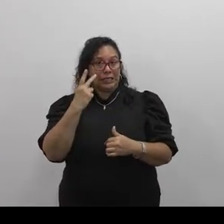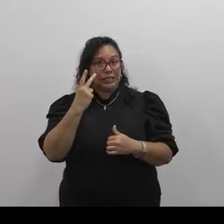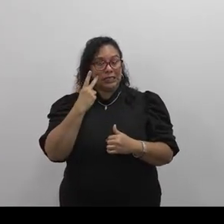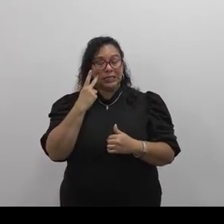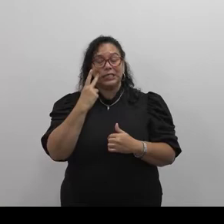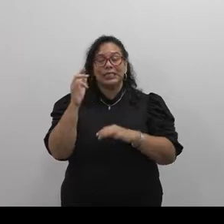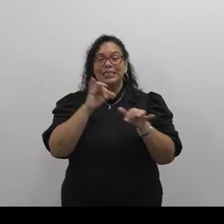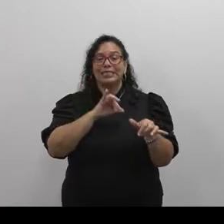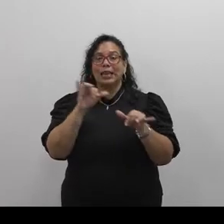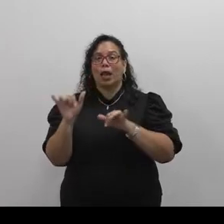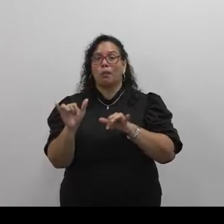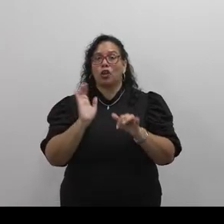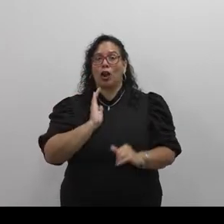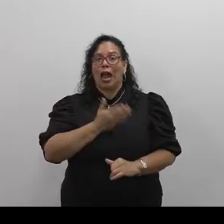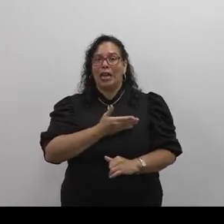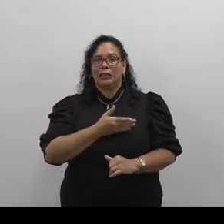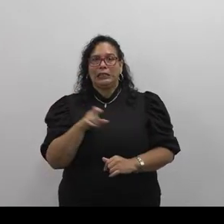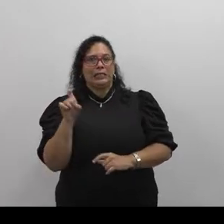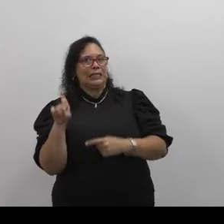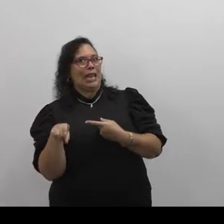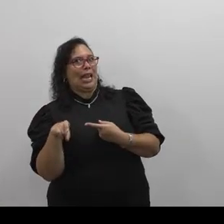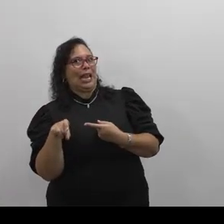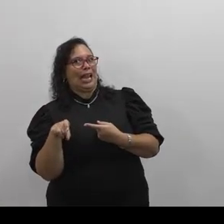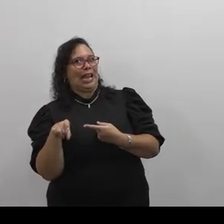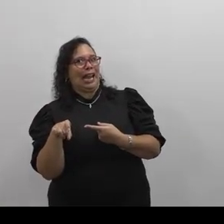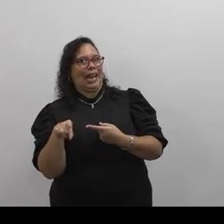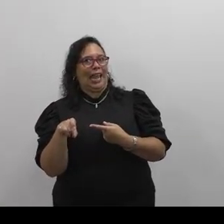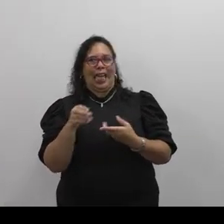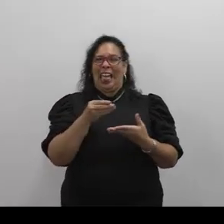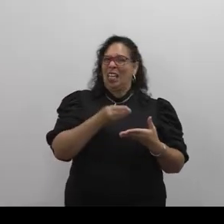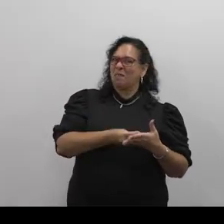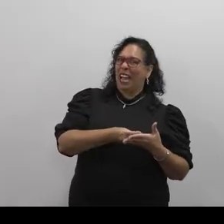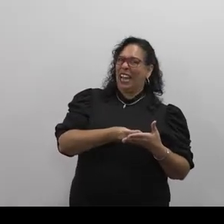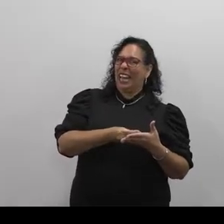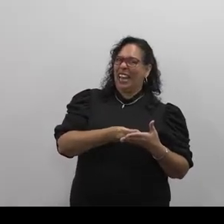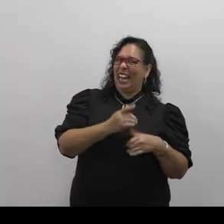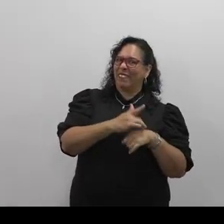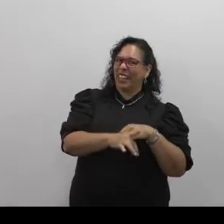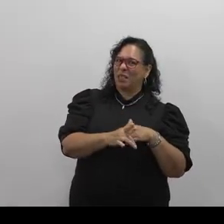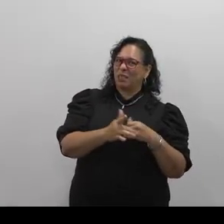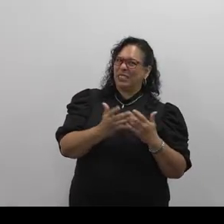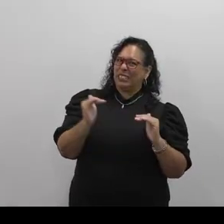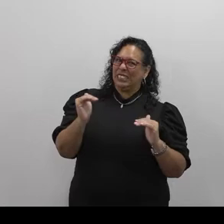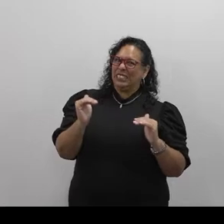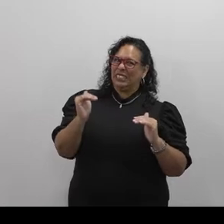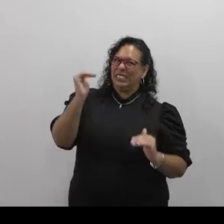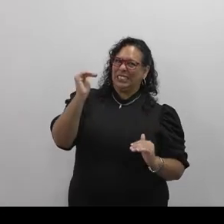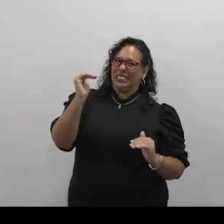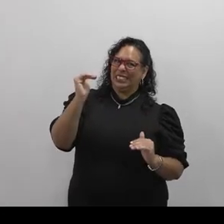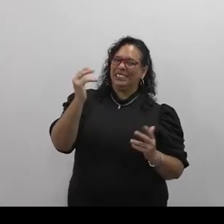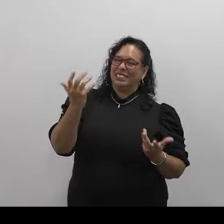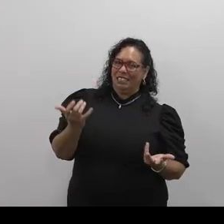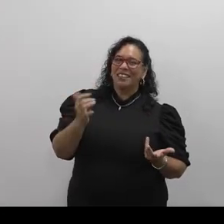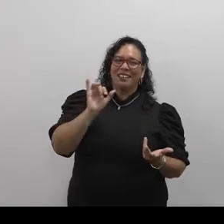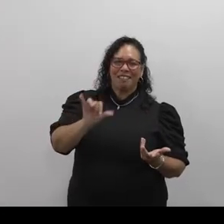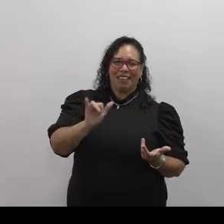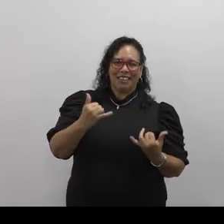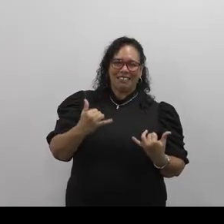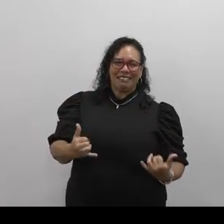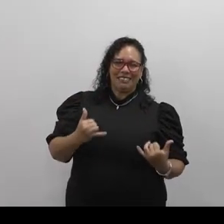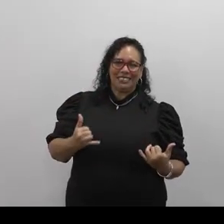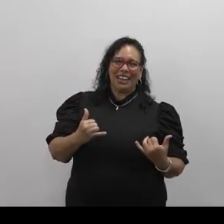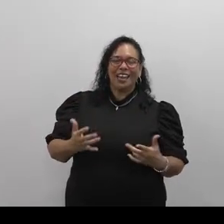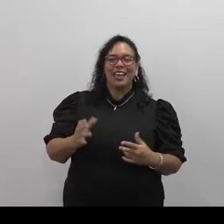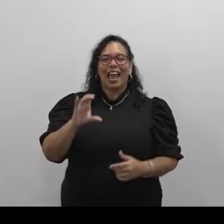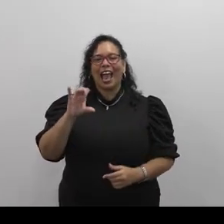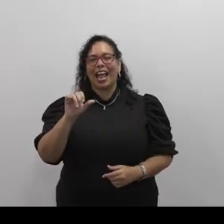to ours, where there's more need than there is dollars available. And that certainly is the case for us today. Certainly was one of the key takeaways for